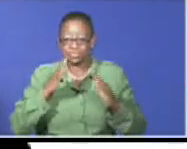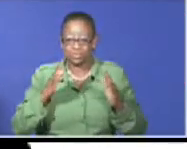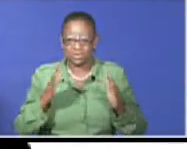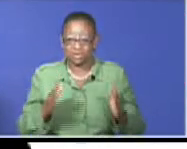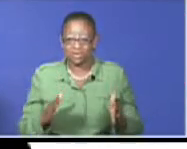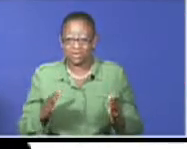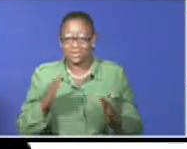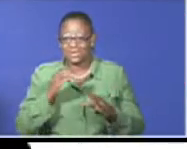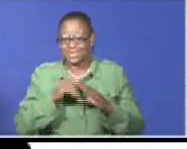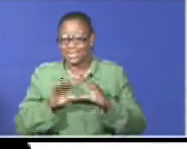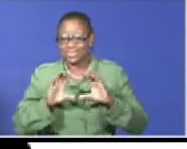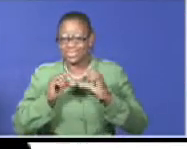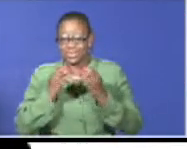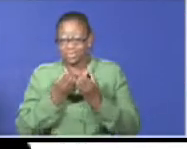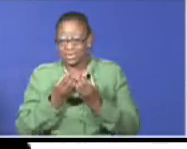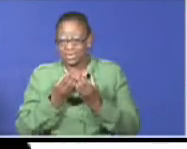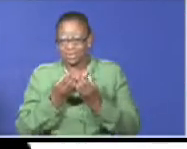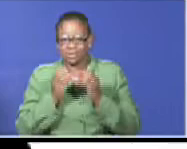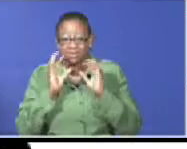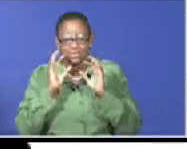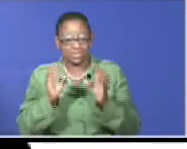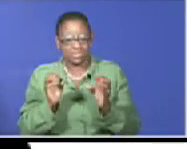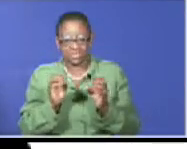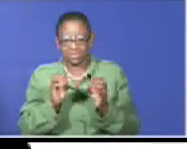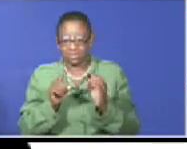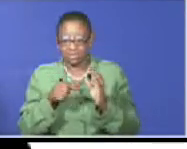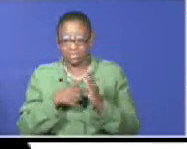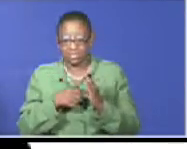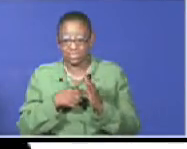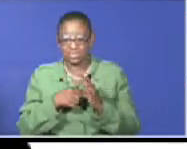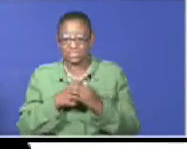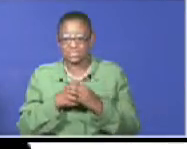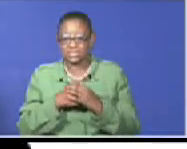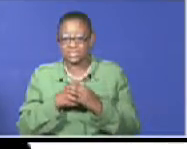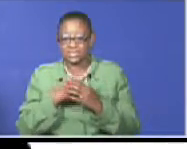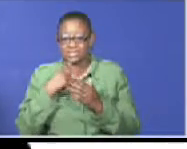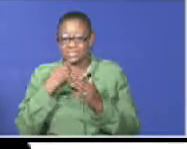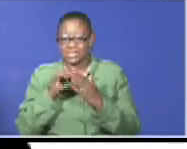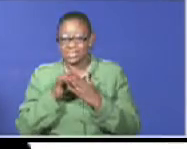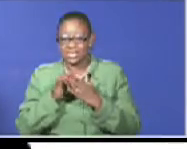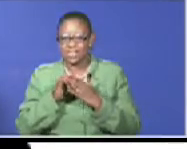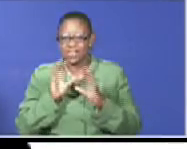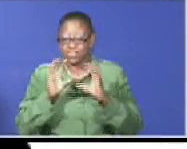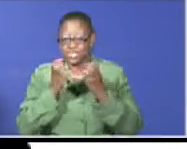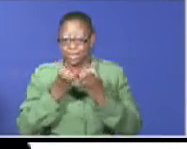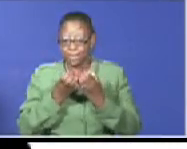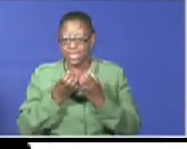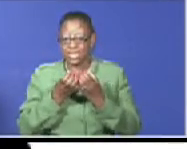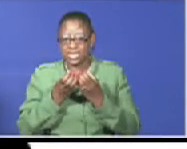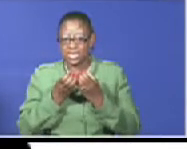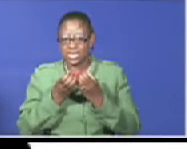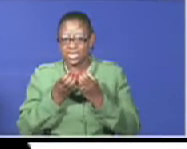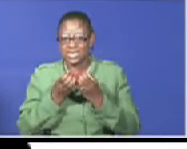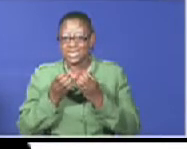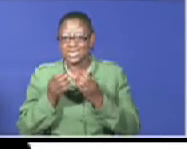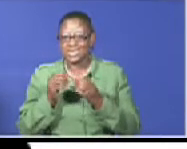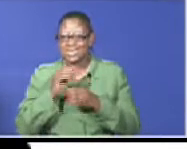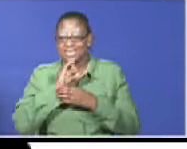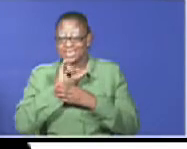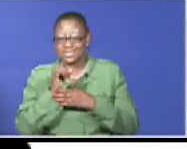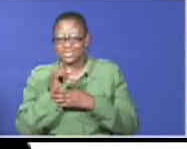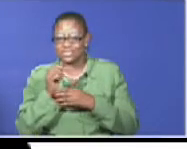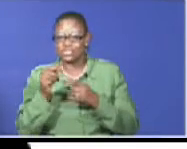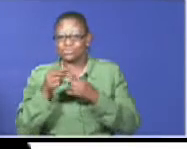in the committee, or nothing of the sort, sir. Folks noted that the committee seems to be taking a selective stance